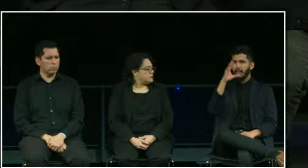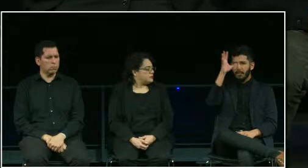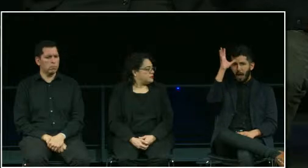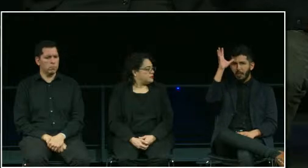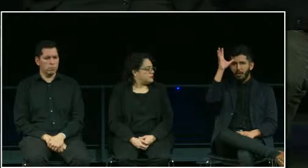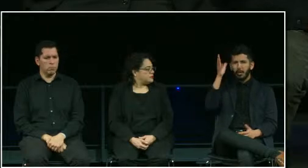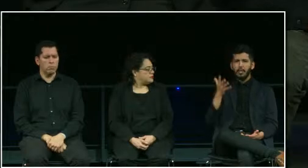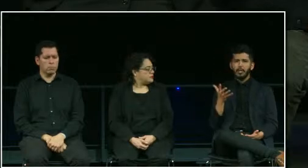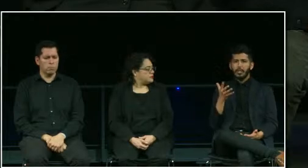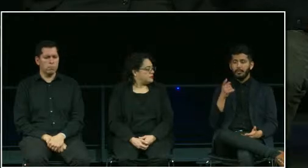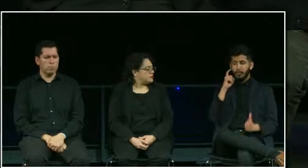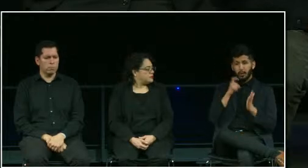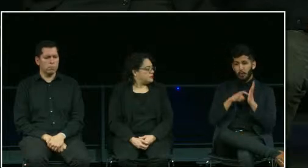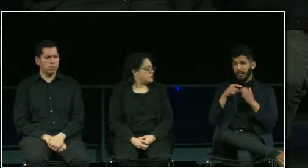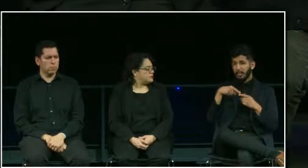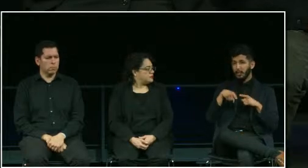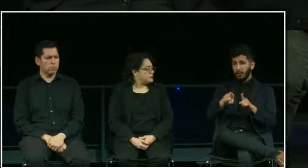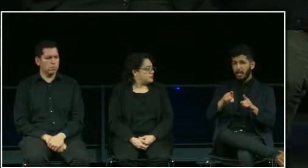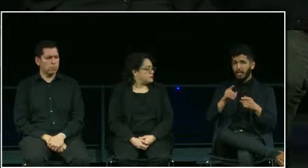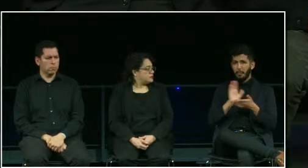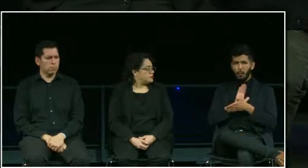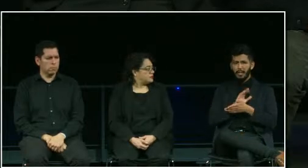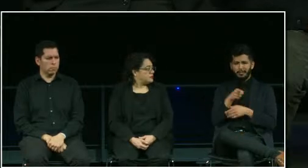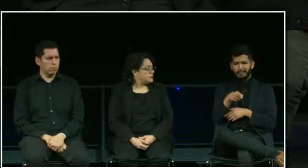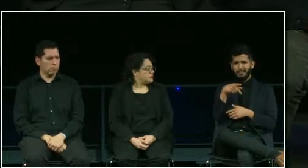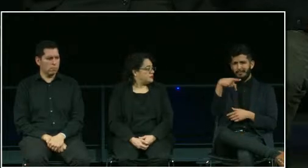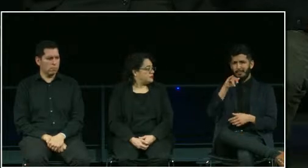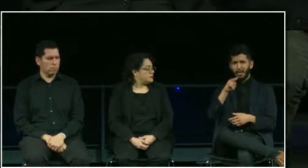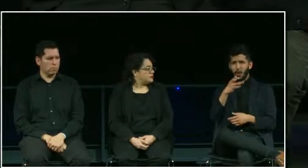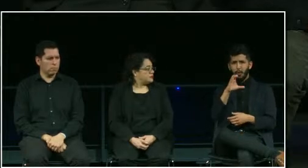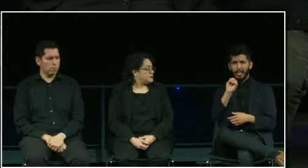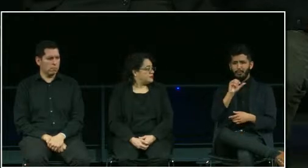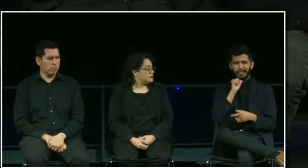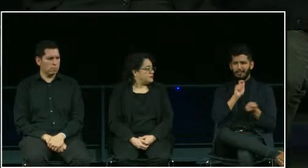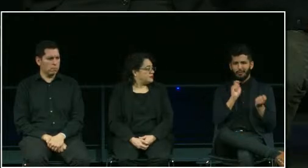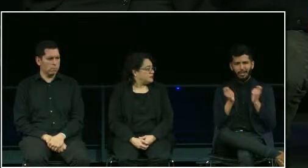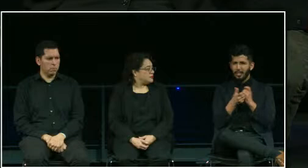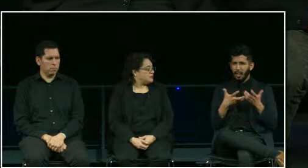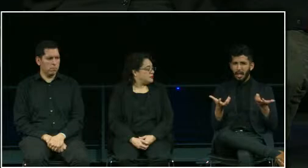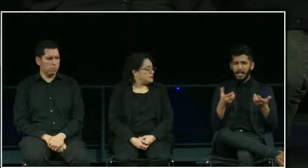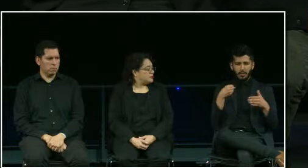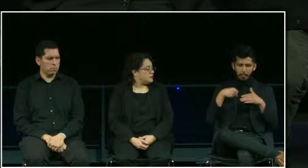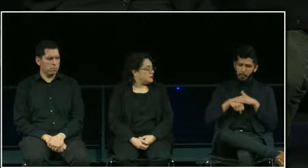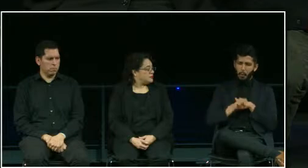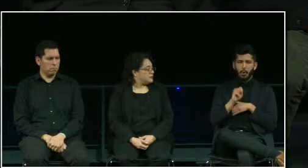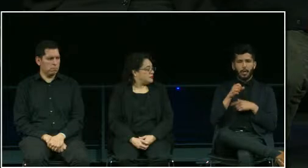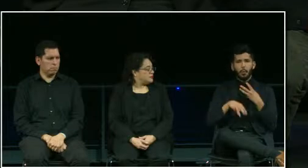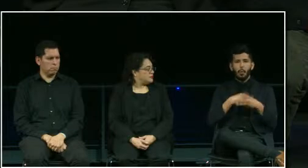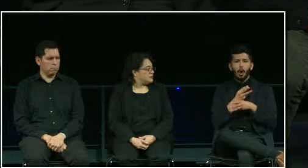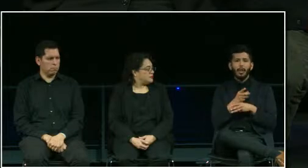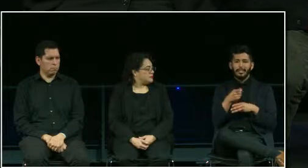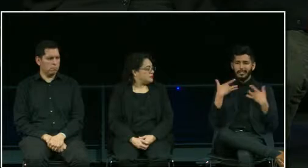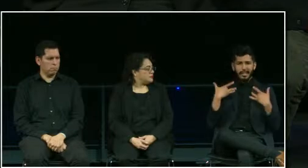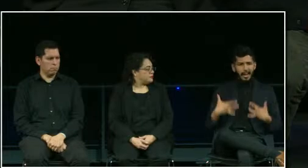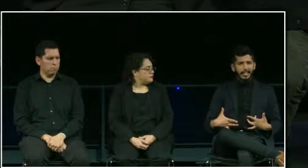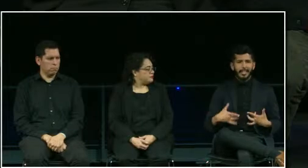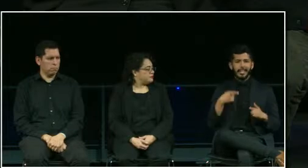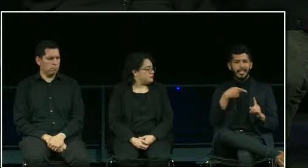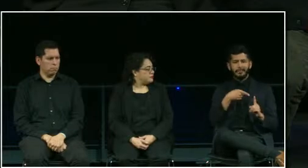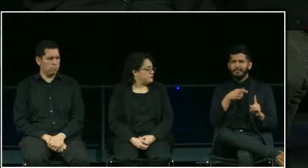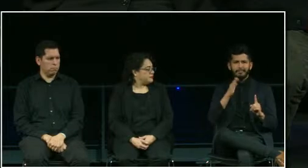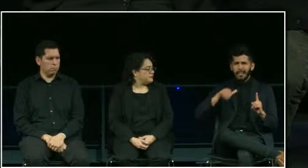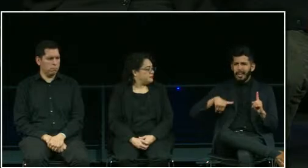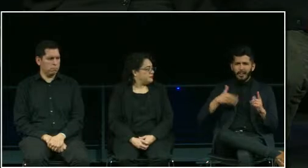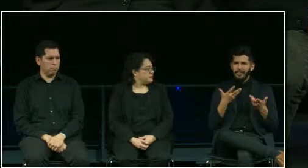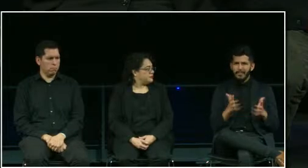in the film that Pinocchio doesn't change very much. He's born into the world, you know, he's naked and he's